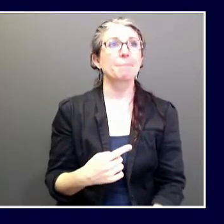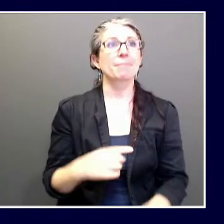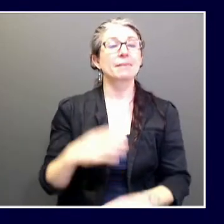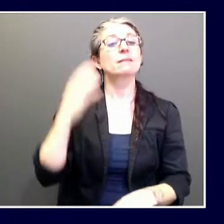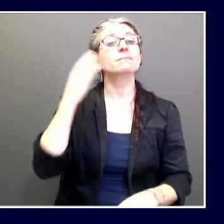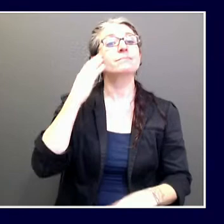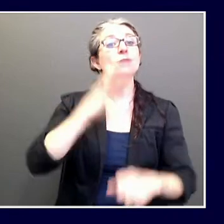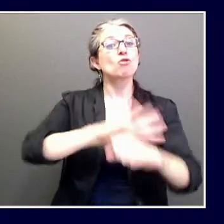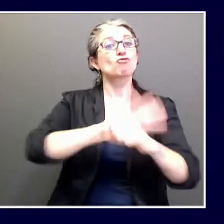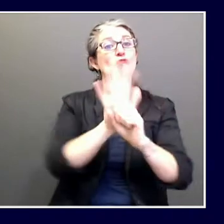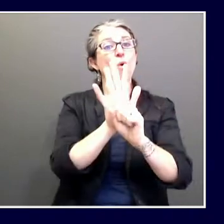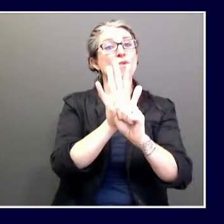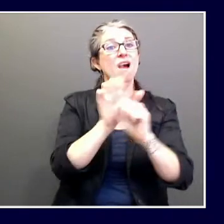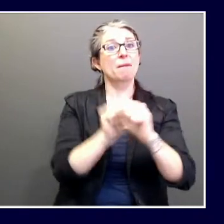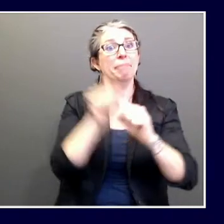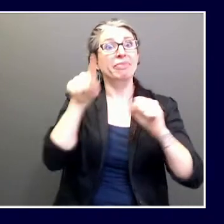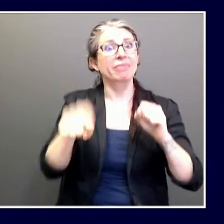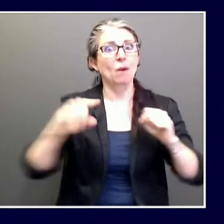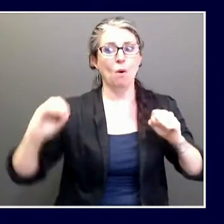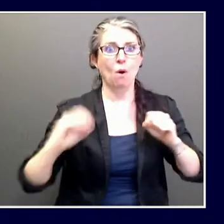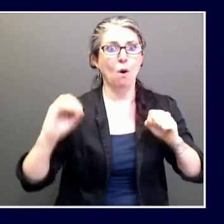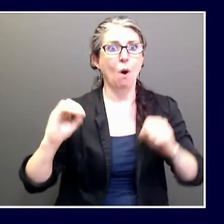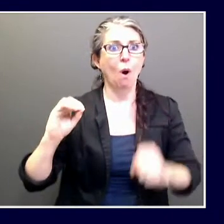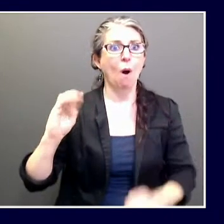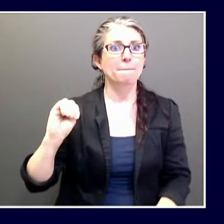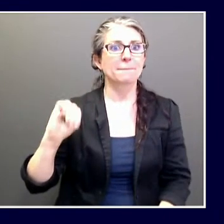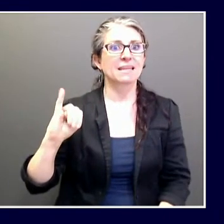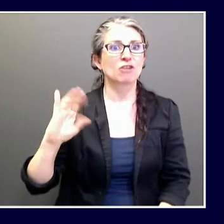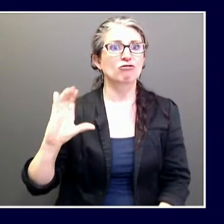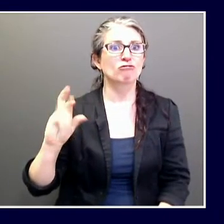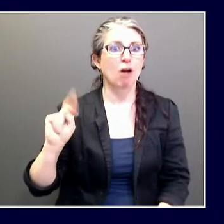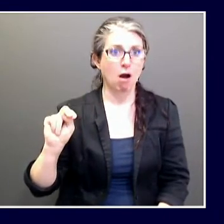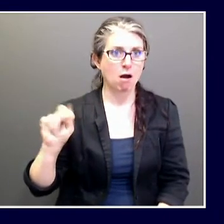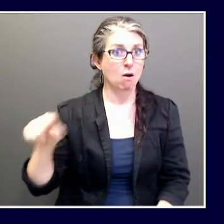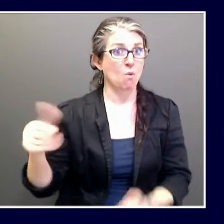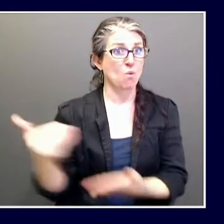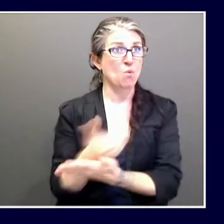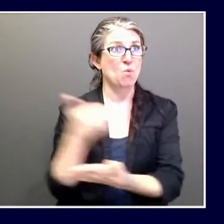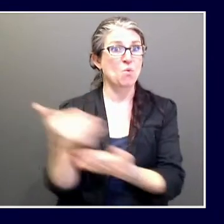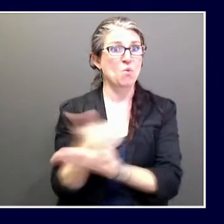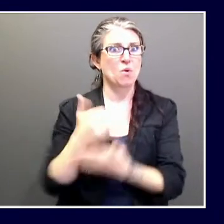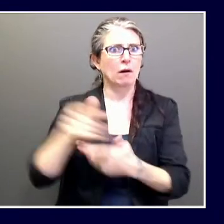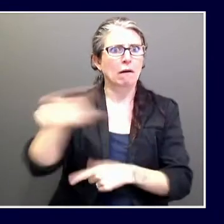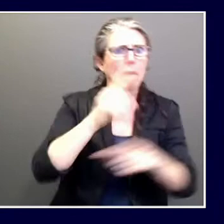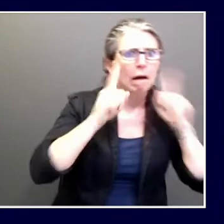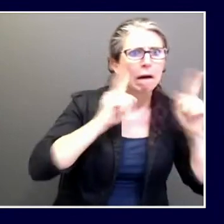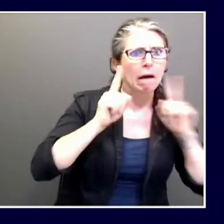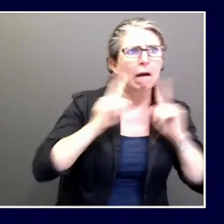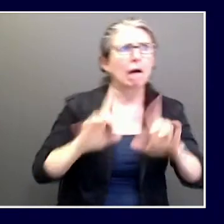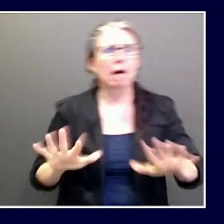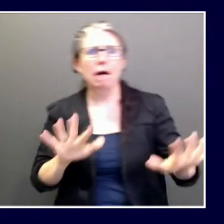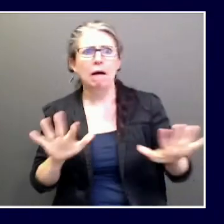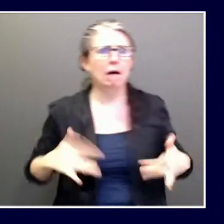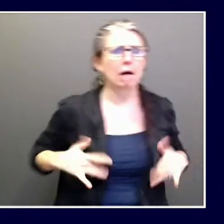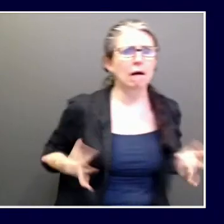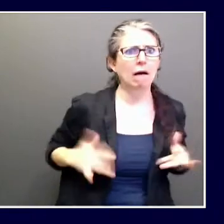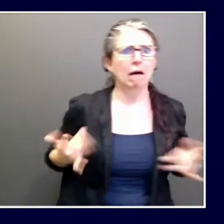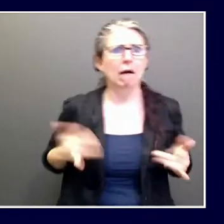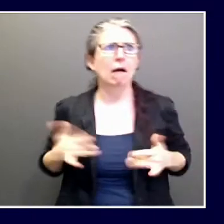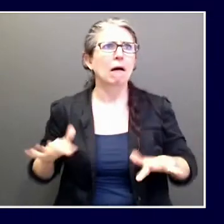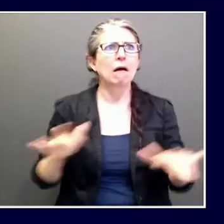of COVID-19. You've undoubtedly heard about Omicron, probably first during your Thanksgiving